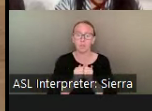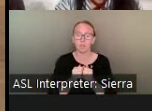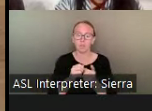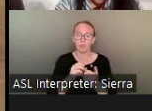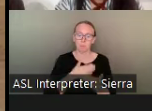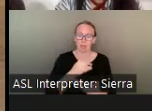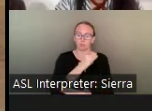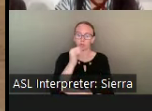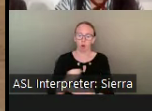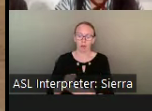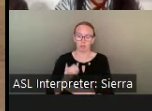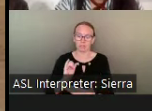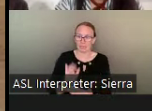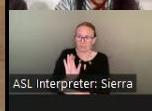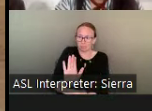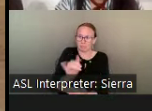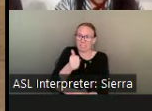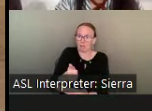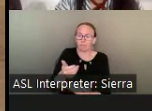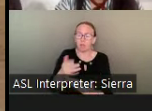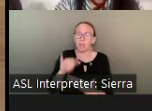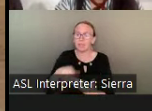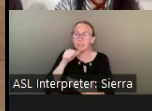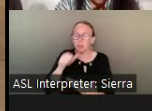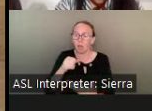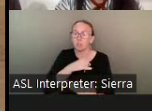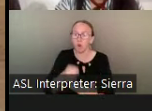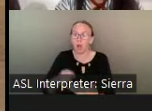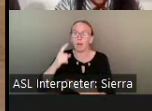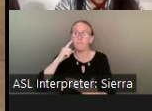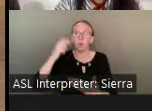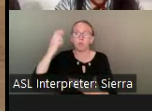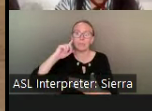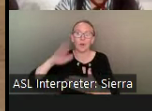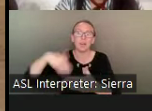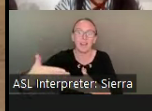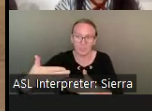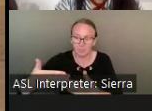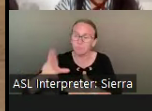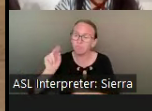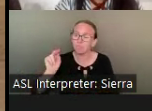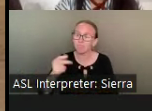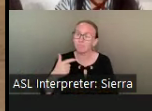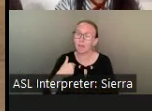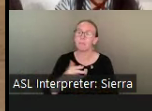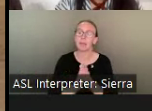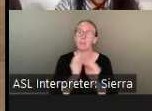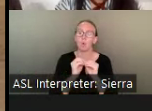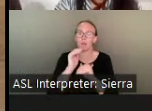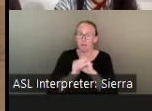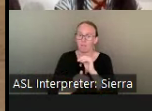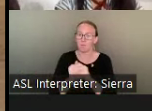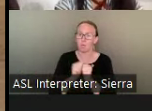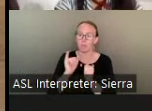be something that stands on its own. It's not just a stepping stone for something else. I think I definitely became more comfortable with that. So I